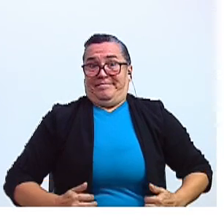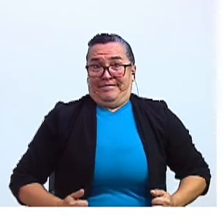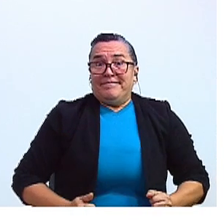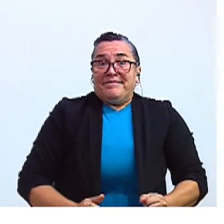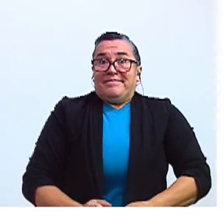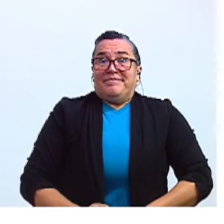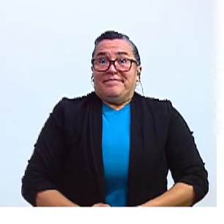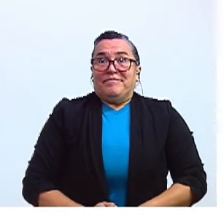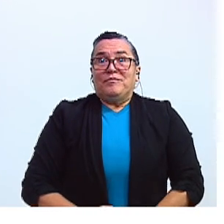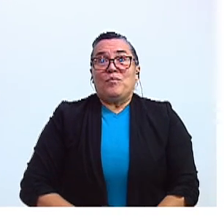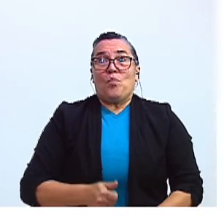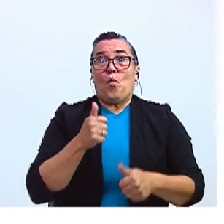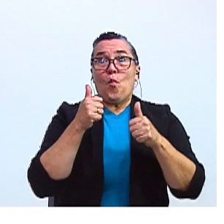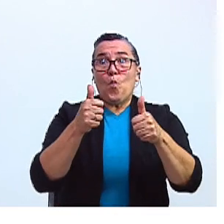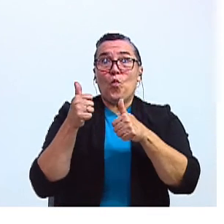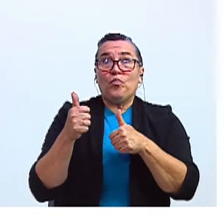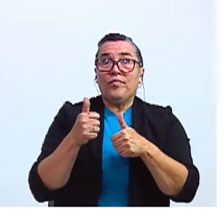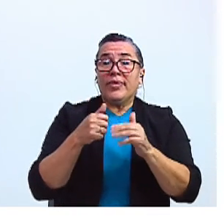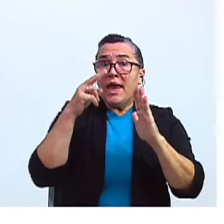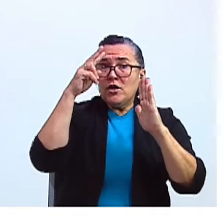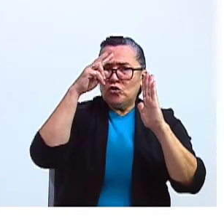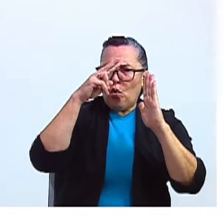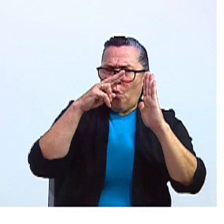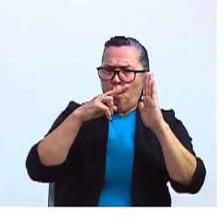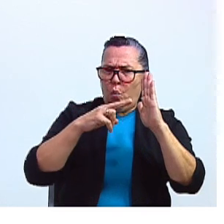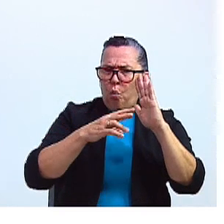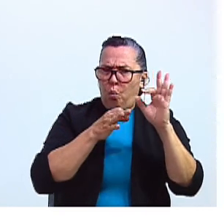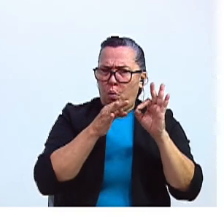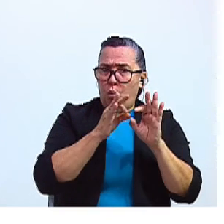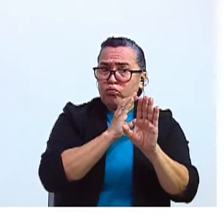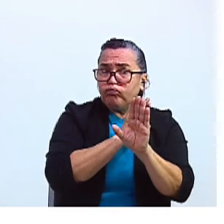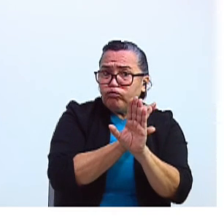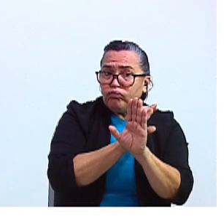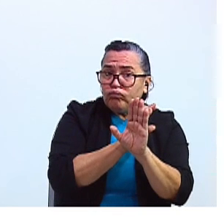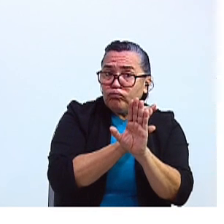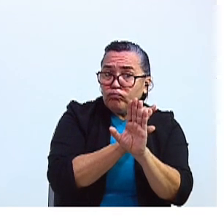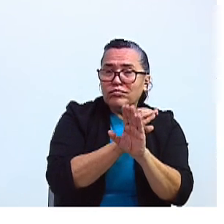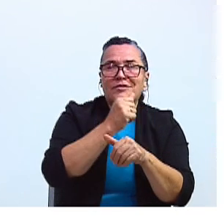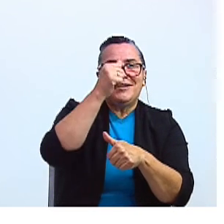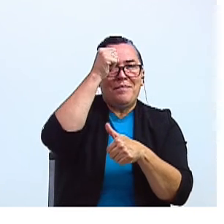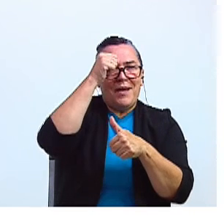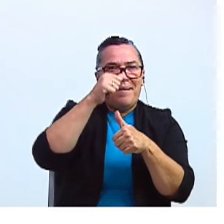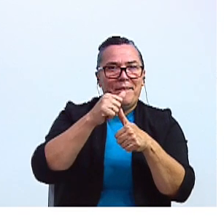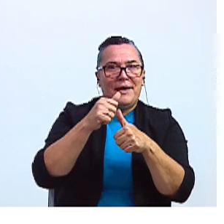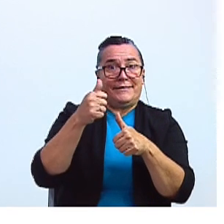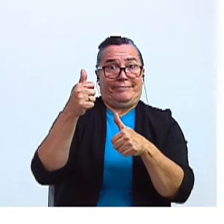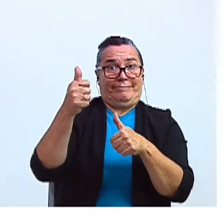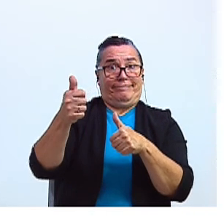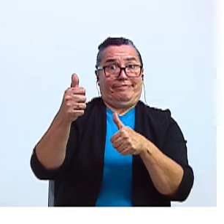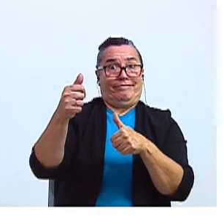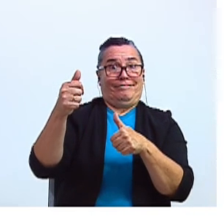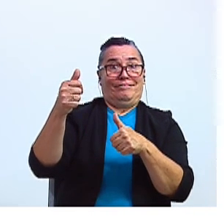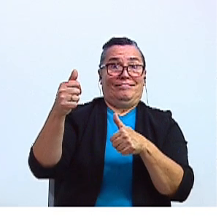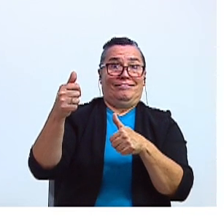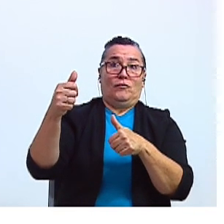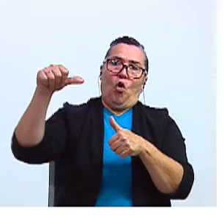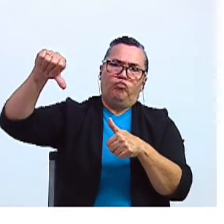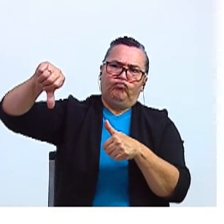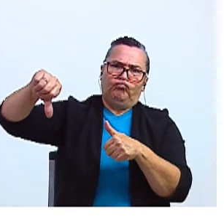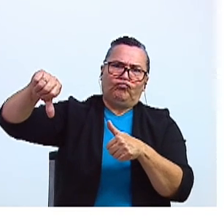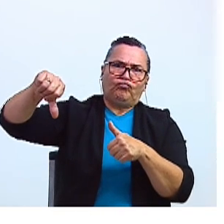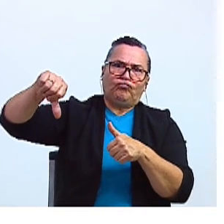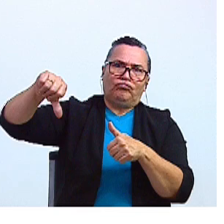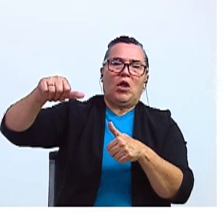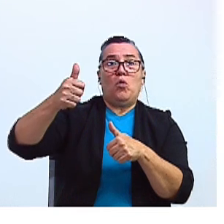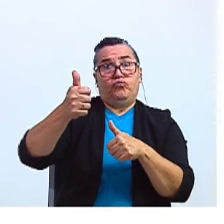Okay, very good. Did I read the instructions carefully? So remember to put an X on the hand with the finger